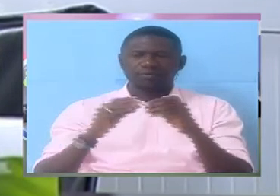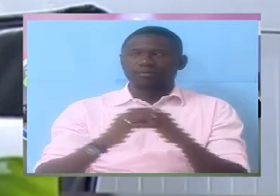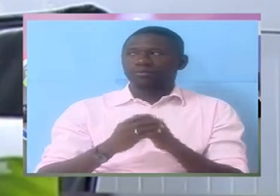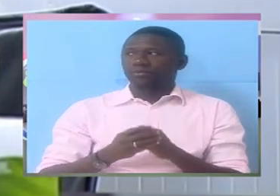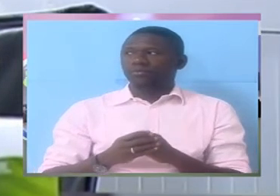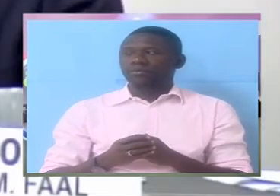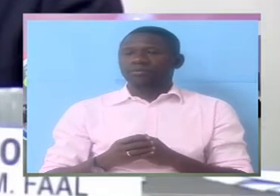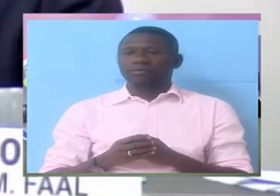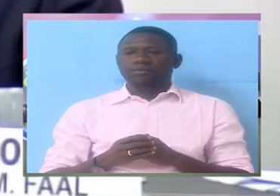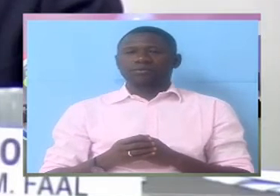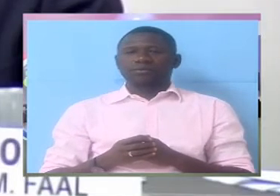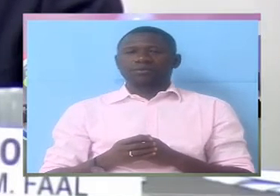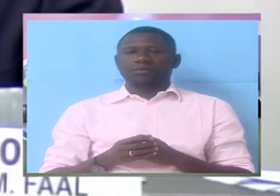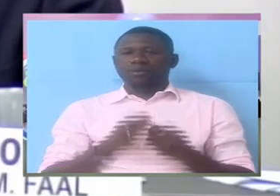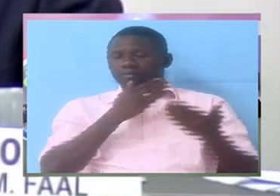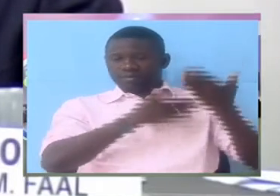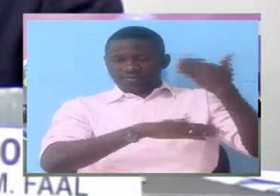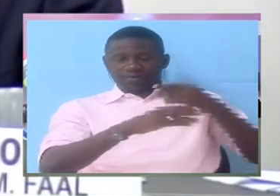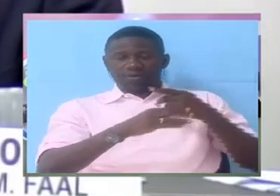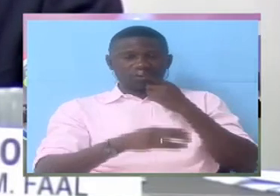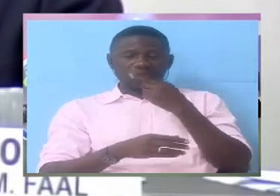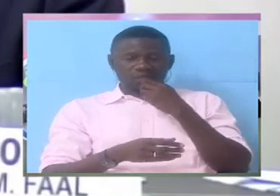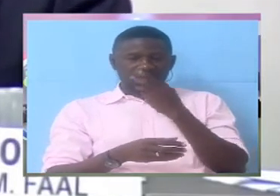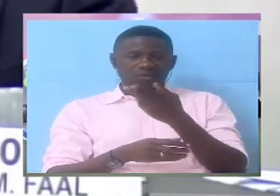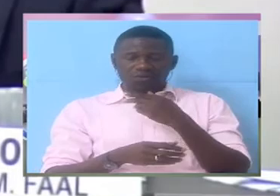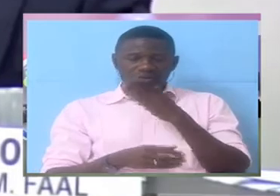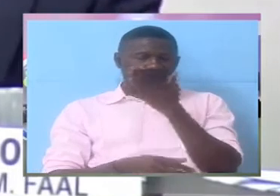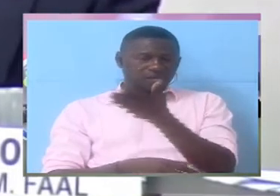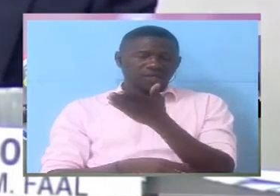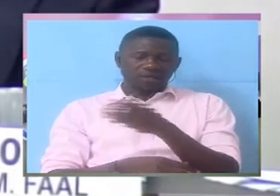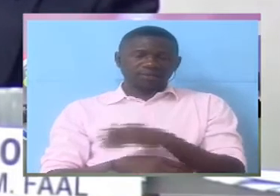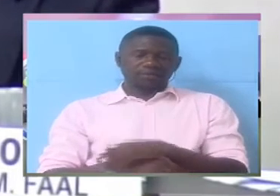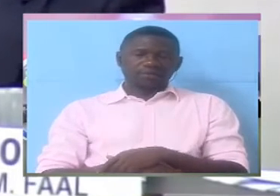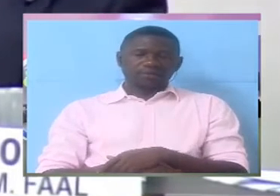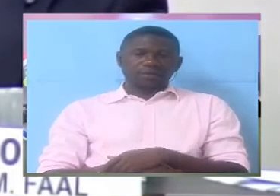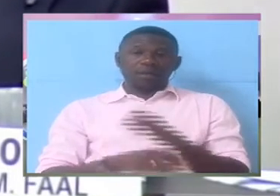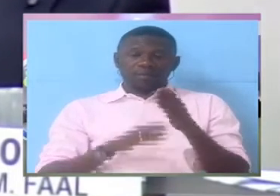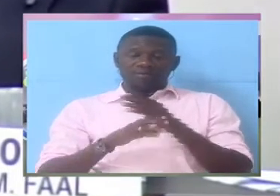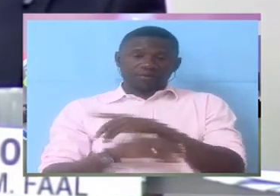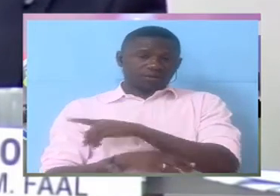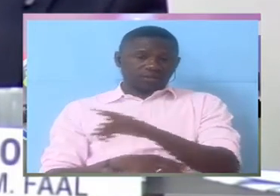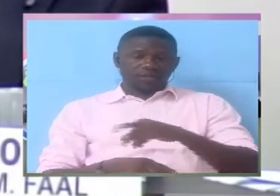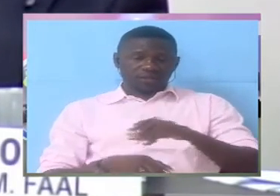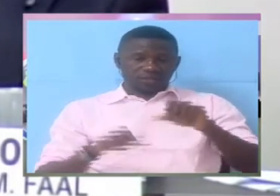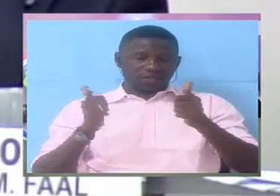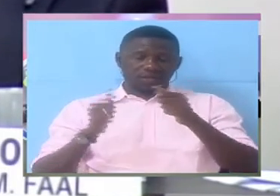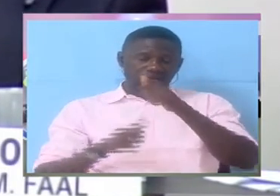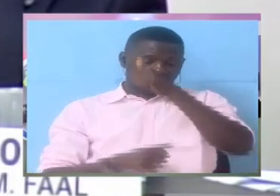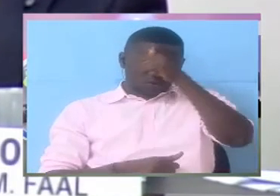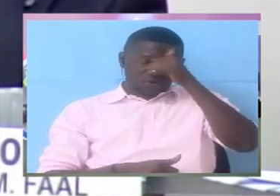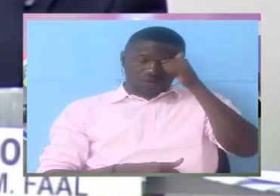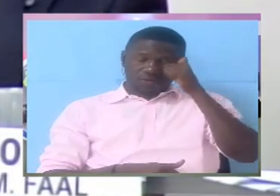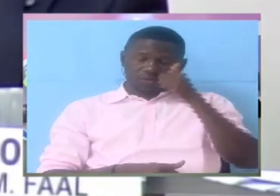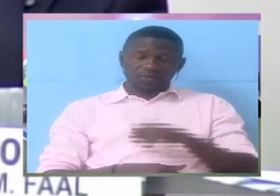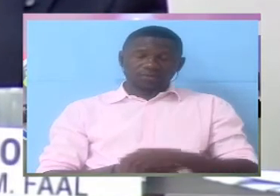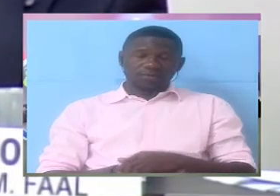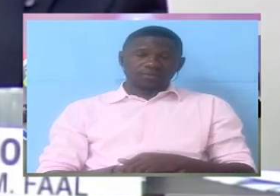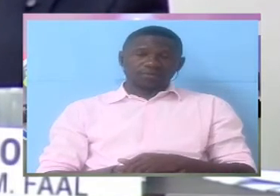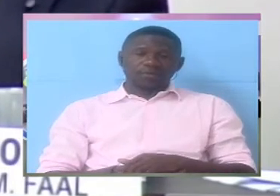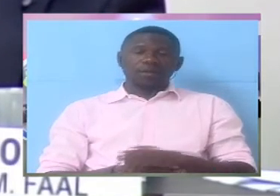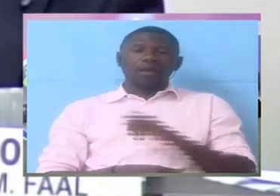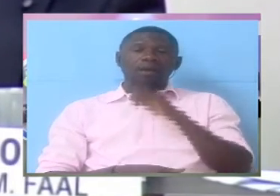Previously, you were certain that you were before there. Before they start their work. Well, Mr.